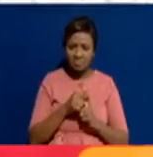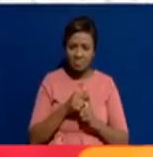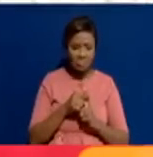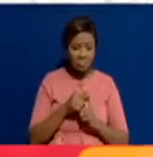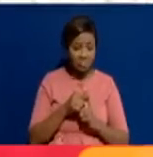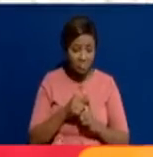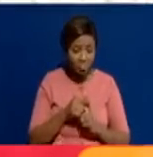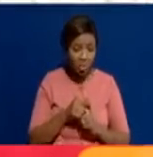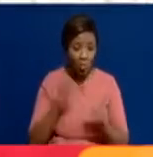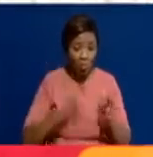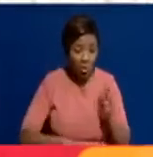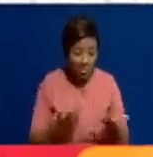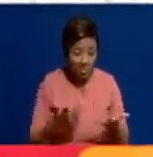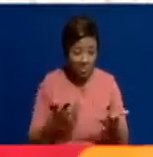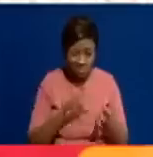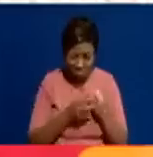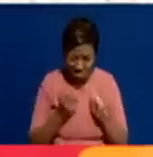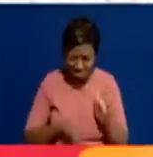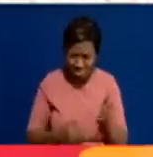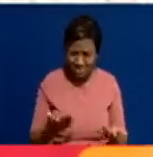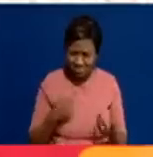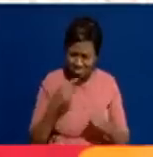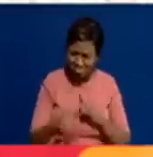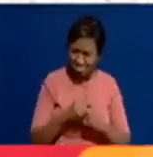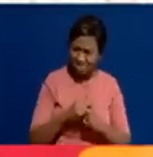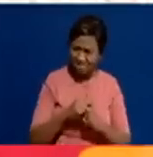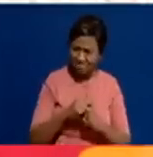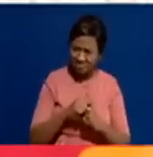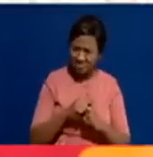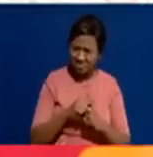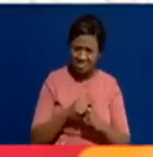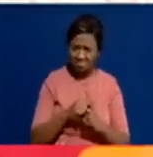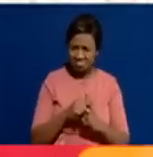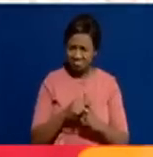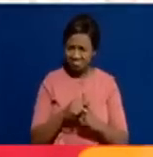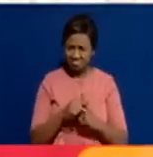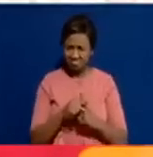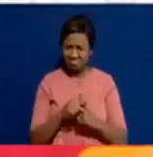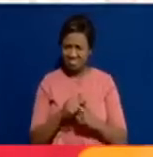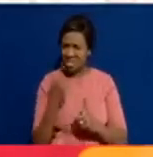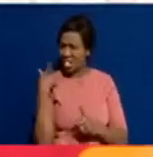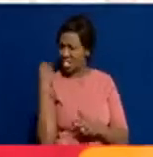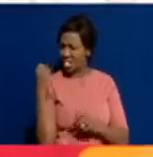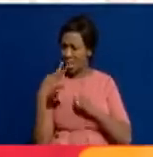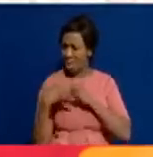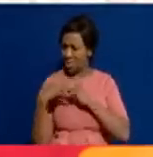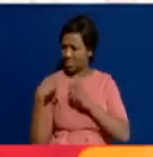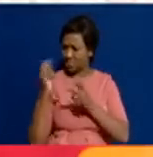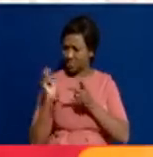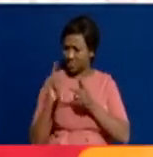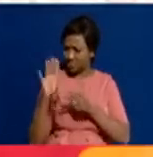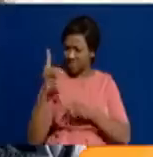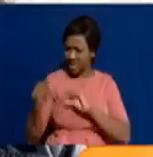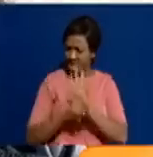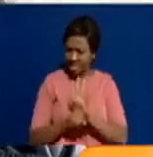Like, what do you mean HIV positive? There's no way I'm HIV. I just tested in August, HIV